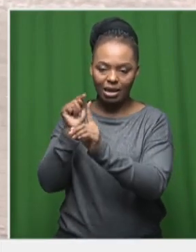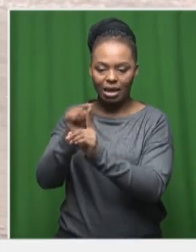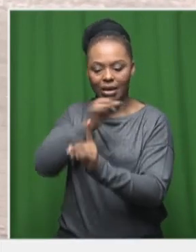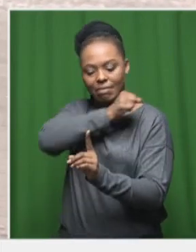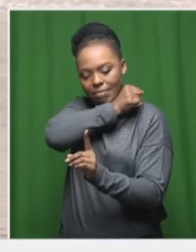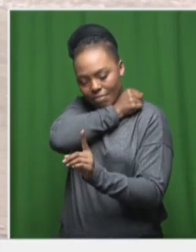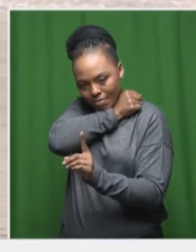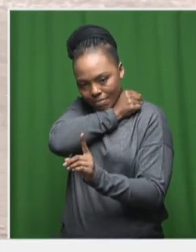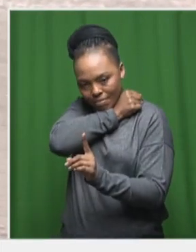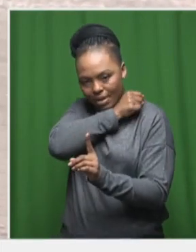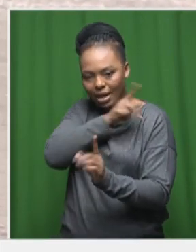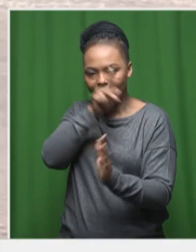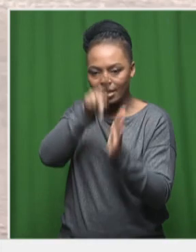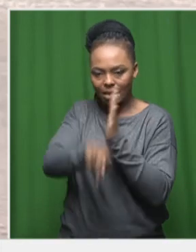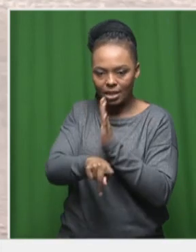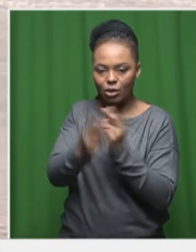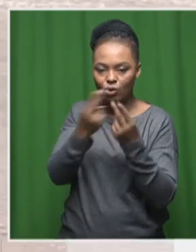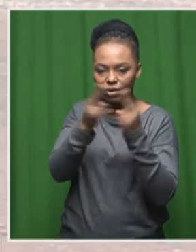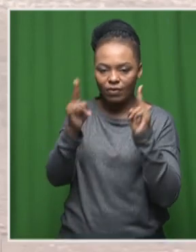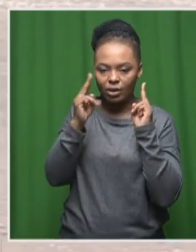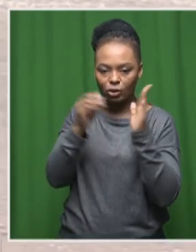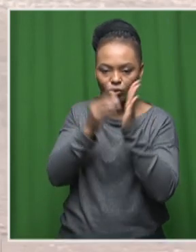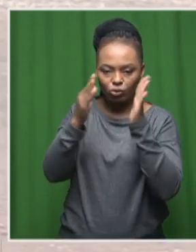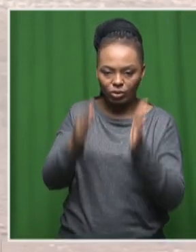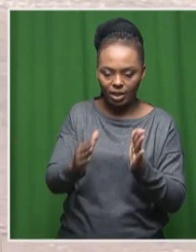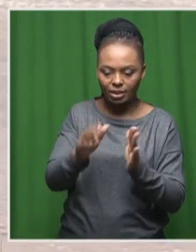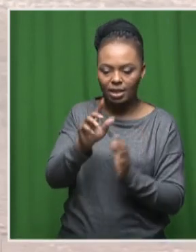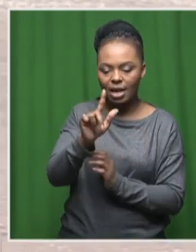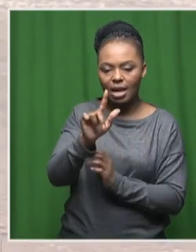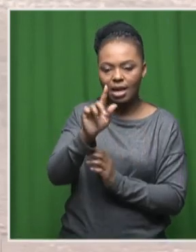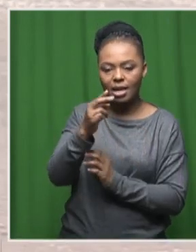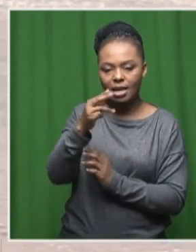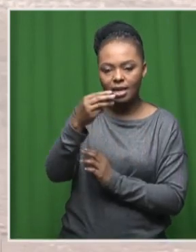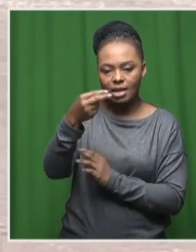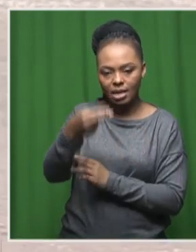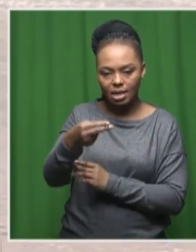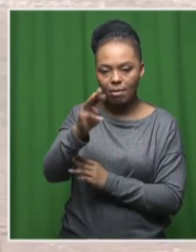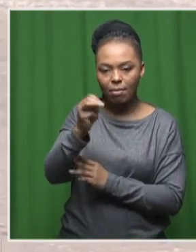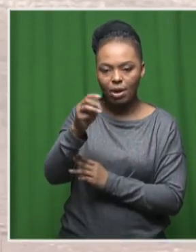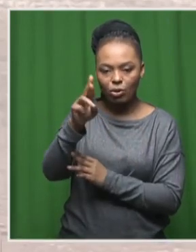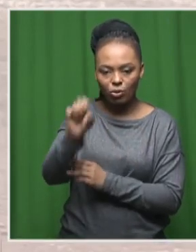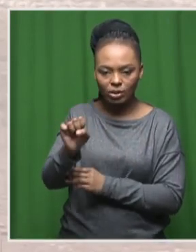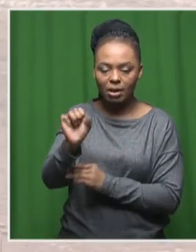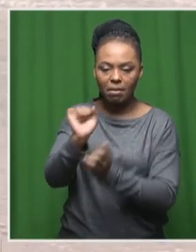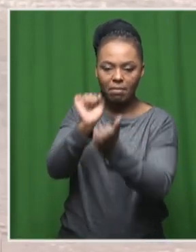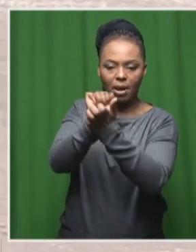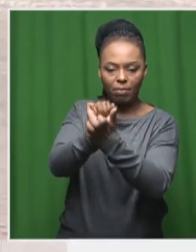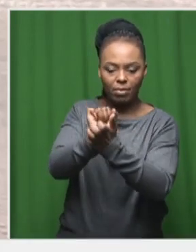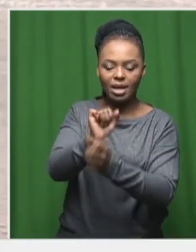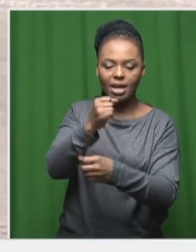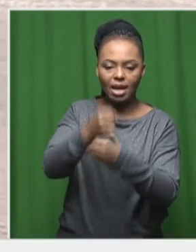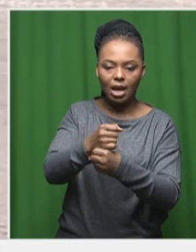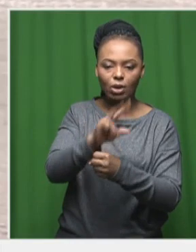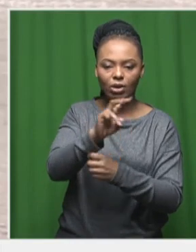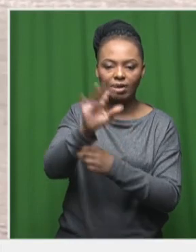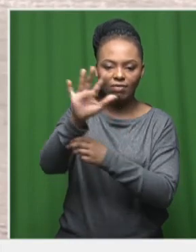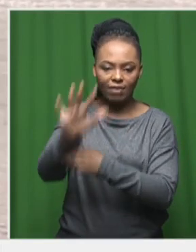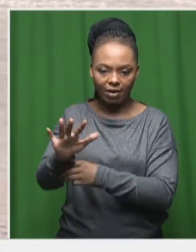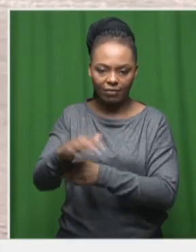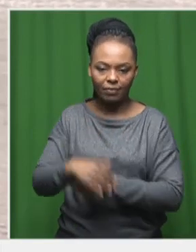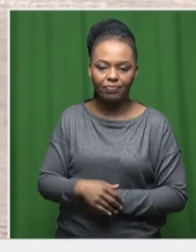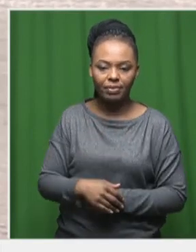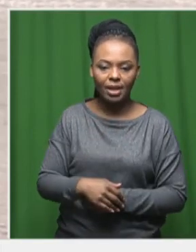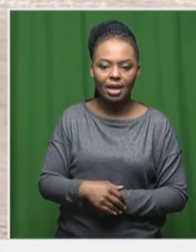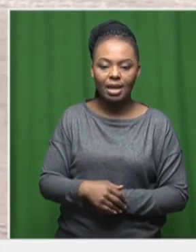killed Bond University student Leigh Matthews and was convicted in 2005. Last year, he